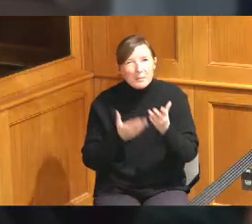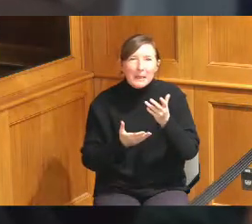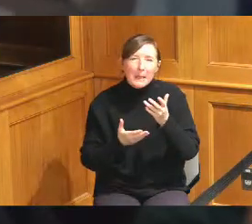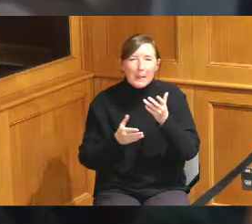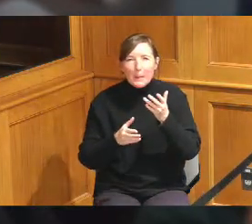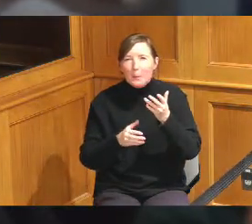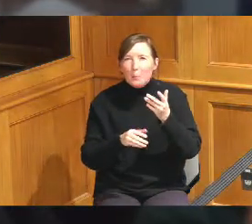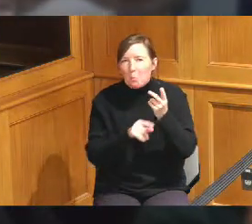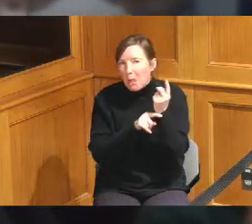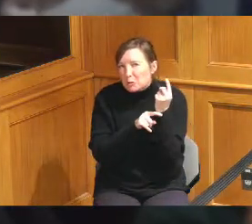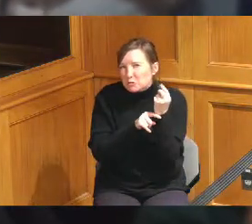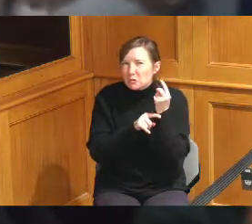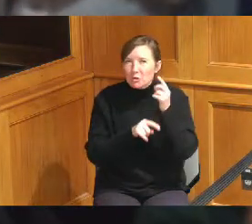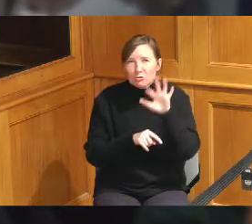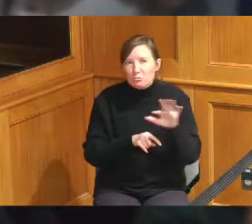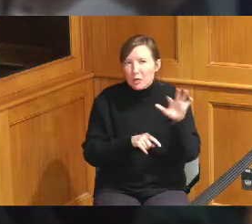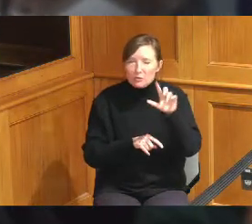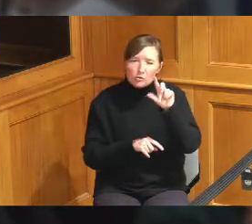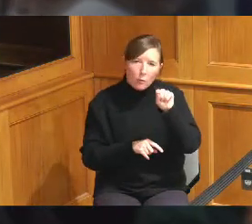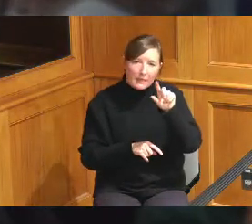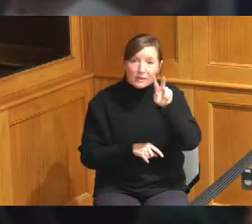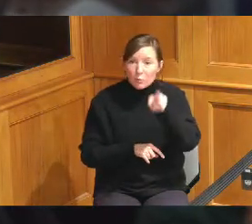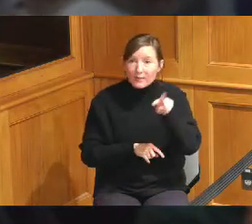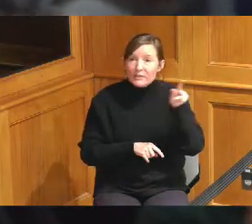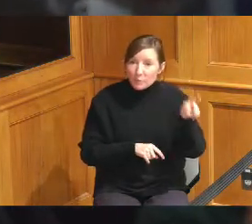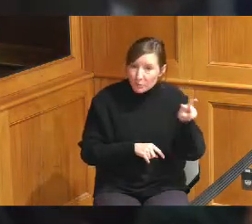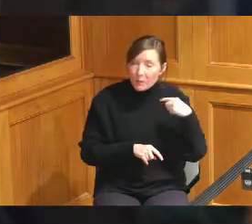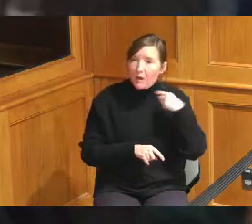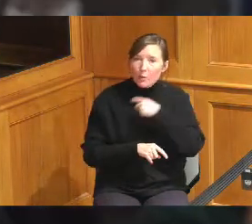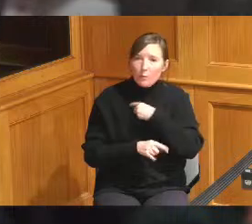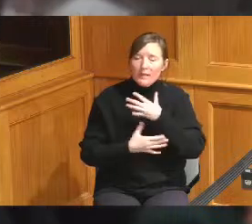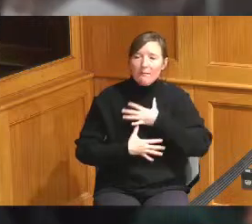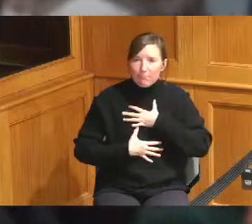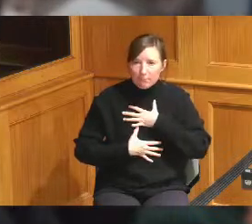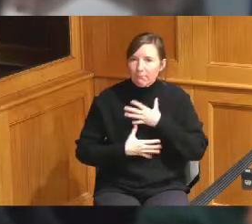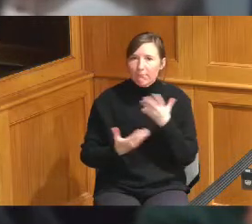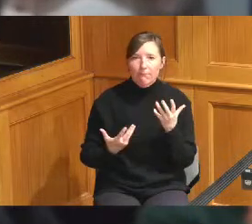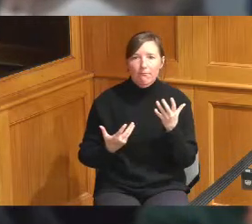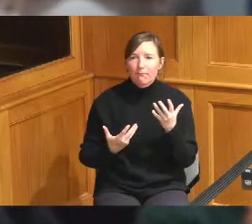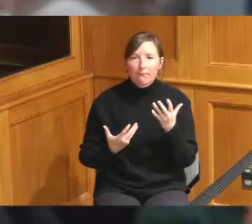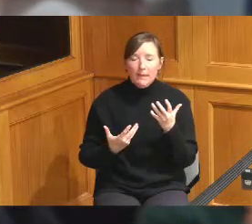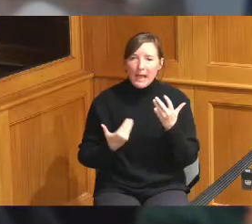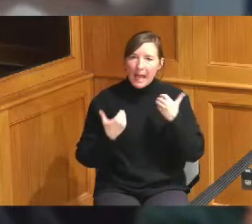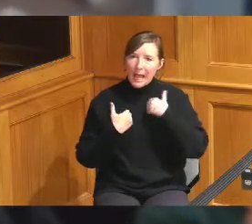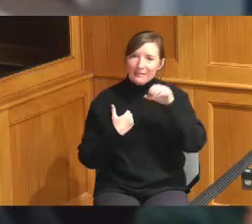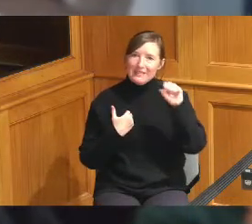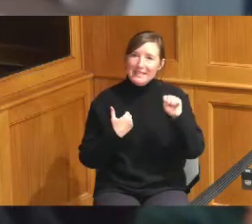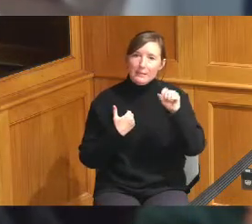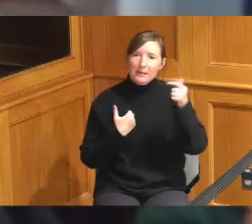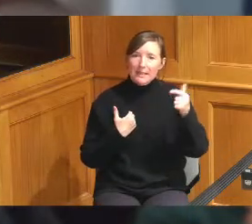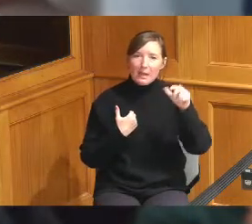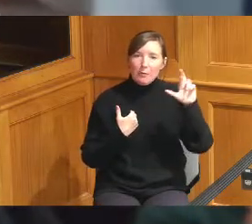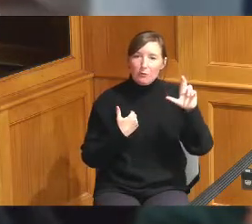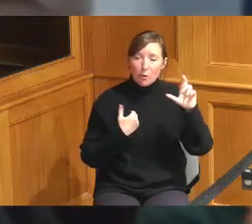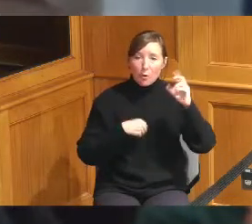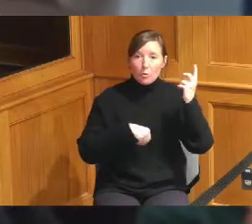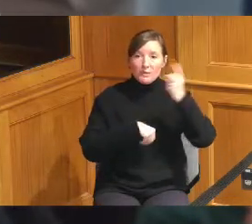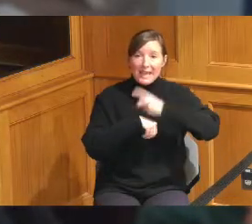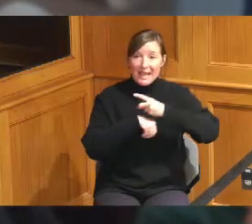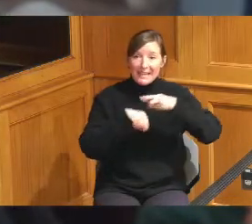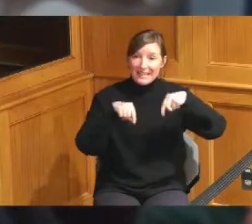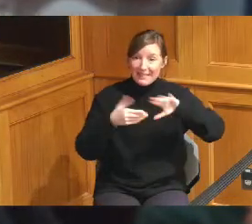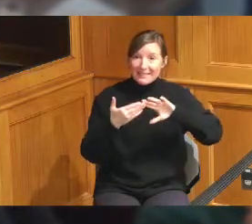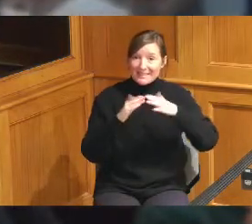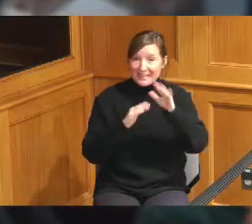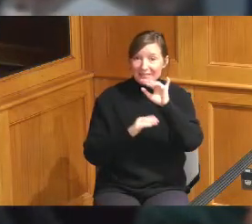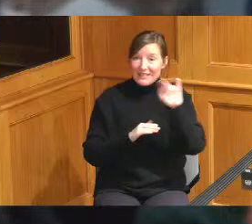little over a year ago, back in 2022, we were privileged to have Sigma Gamma Rho Day in the city of Cincinnati as